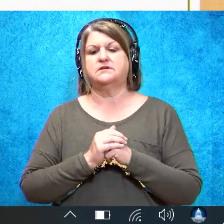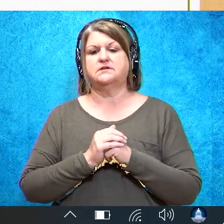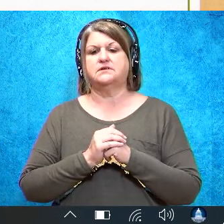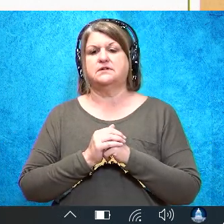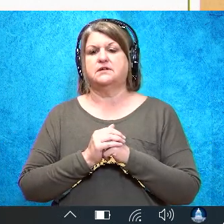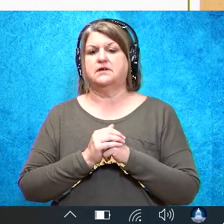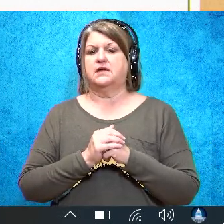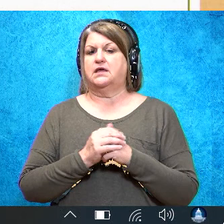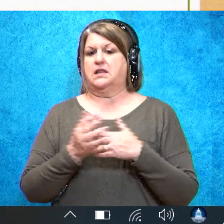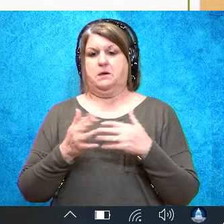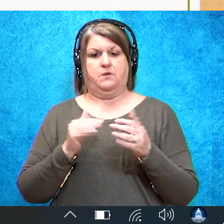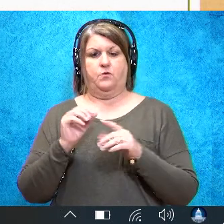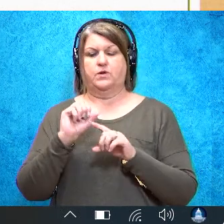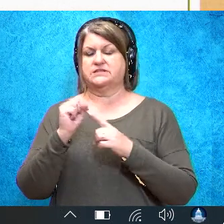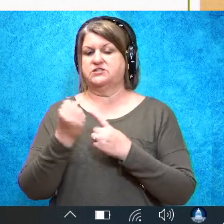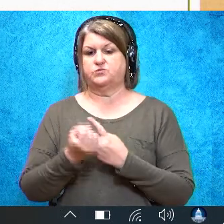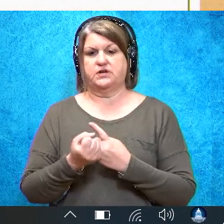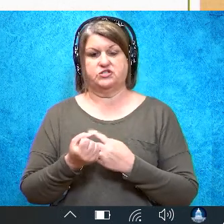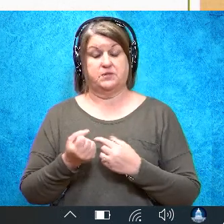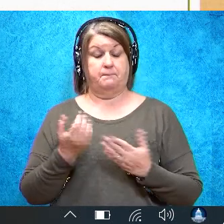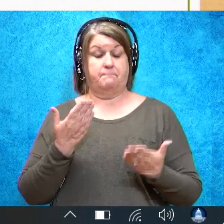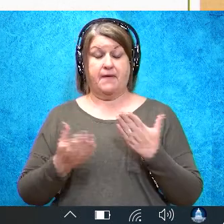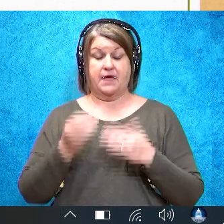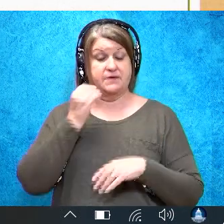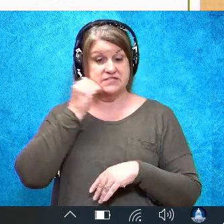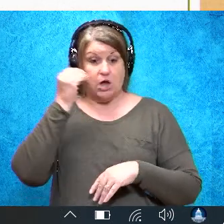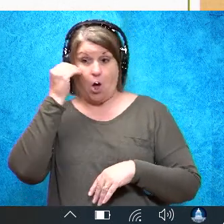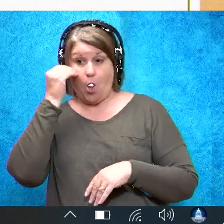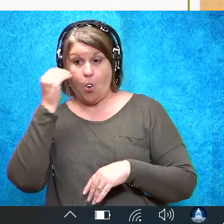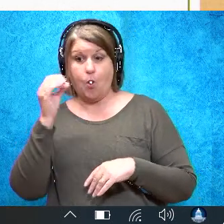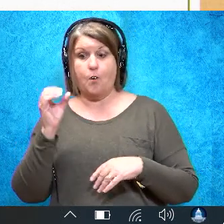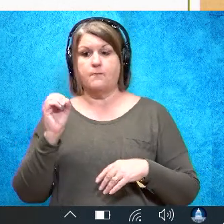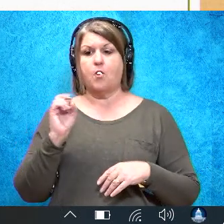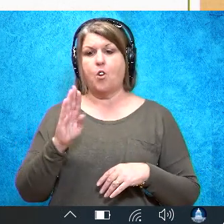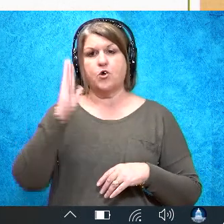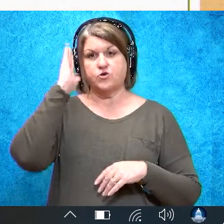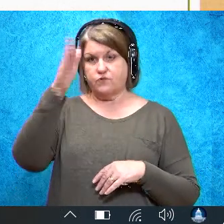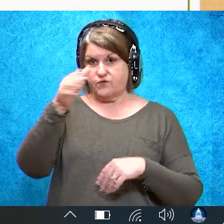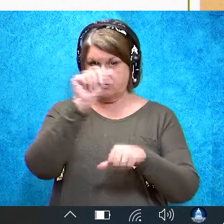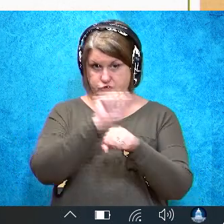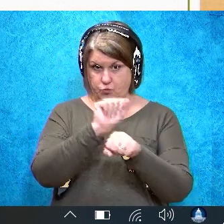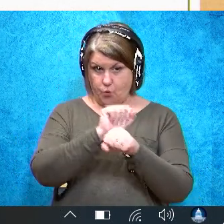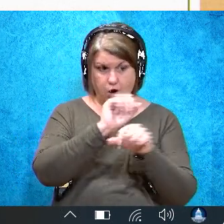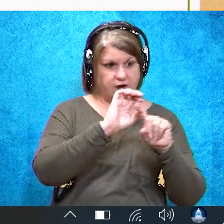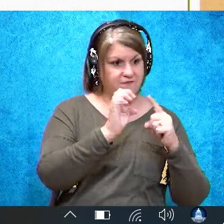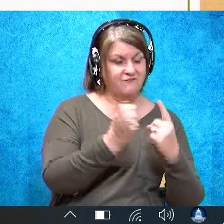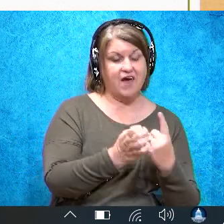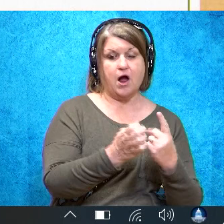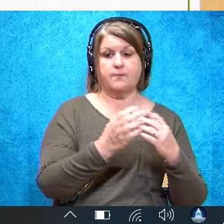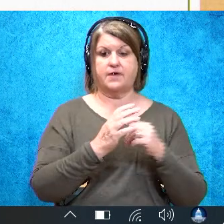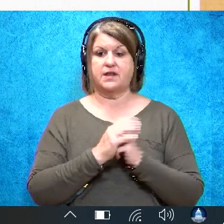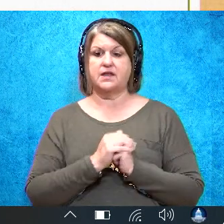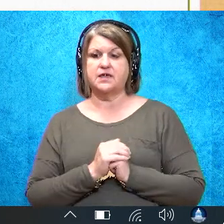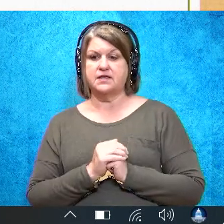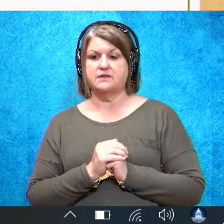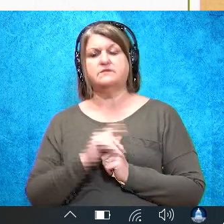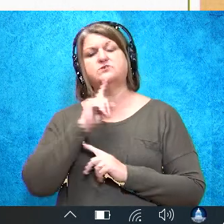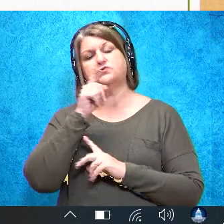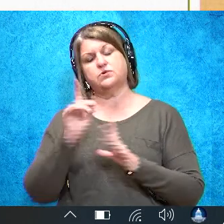an at-home situation, in your future work environment, as Ms. Holman stated, that is so